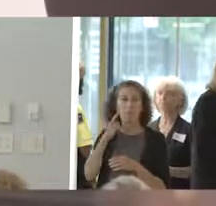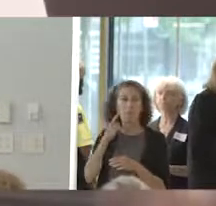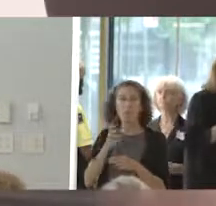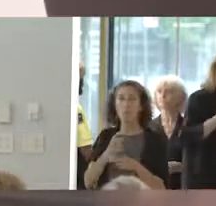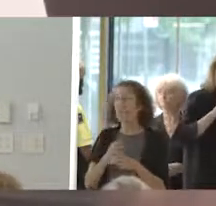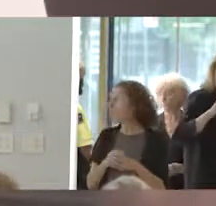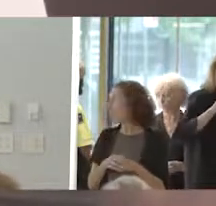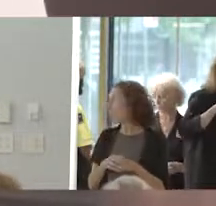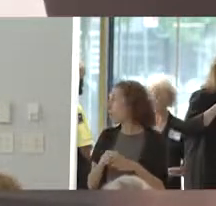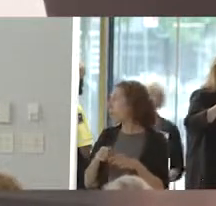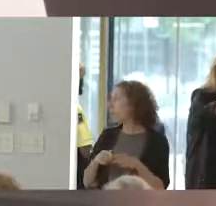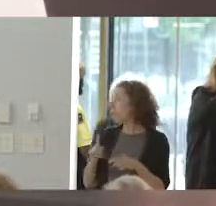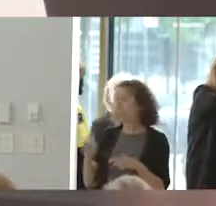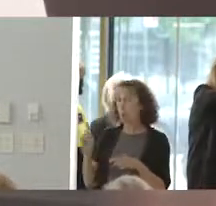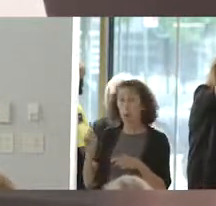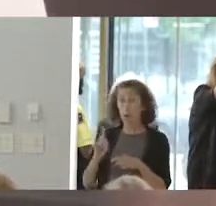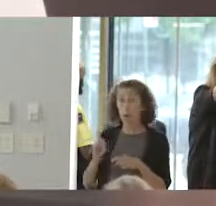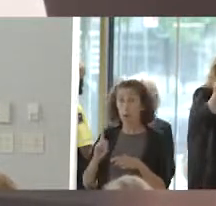And I'm originally from New Hampshire.